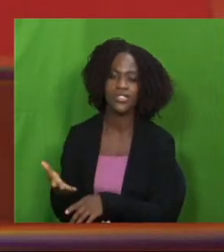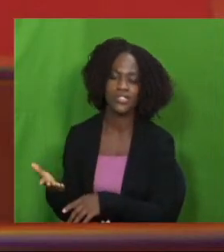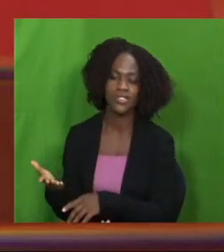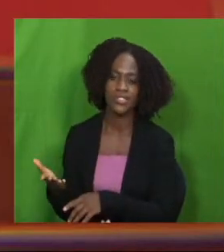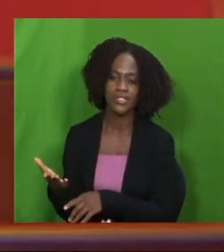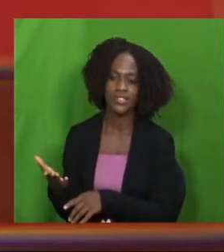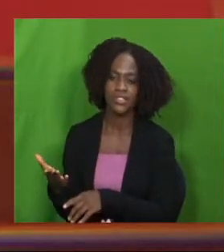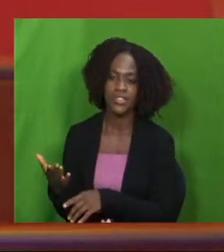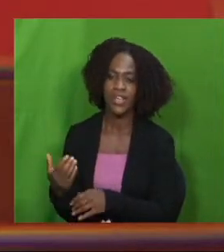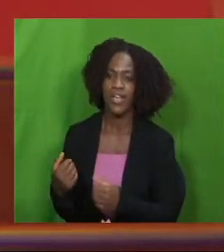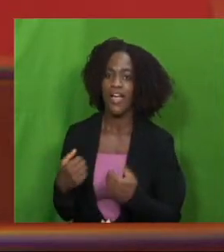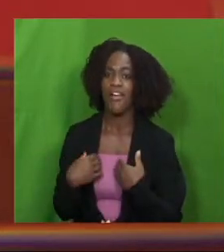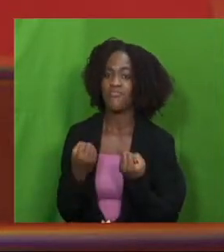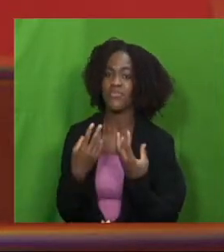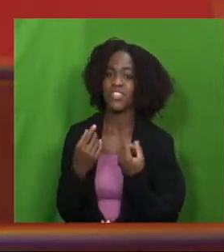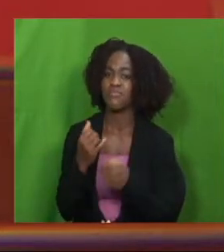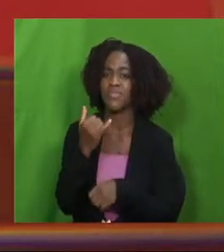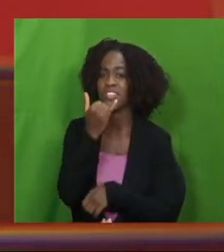We are getting too many